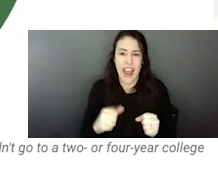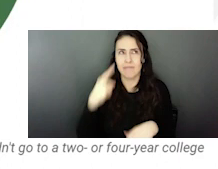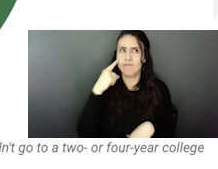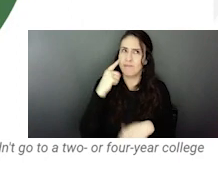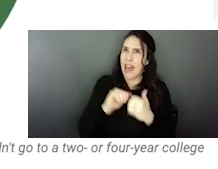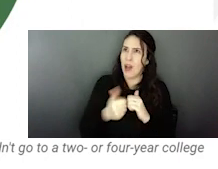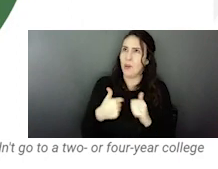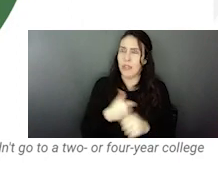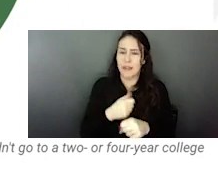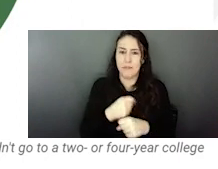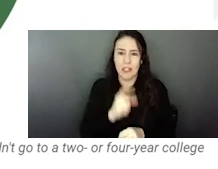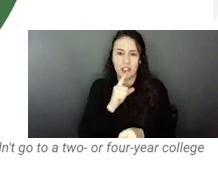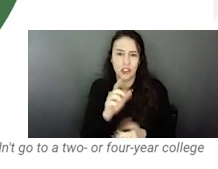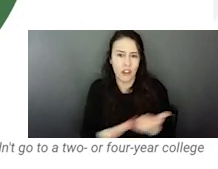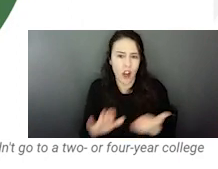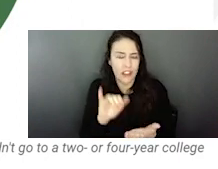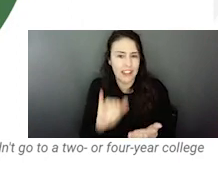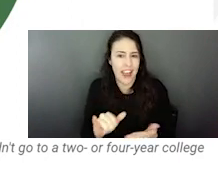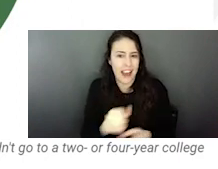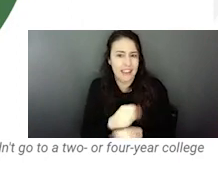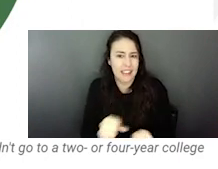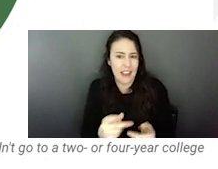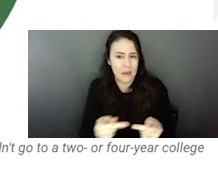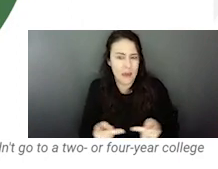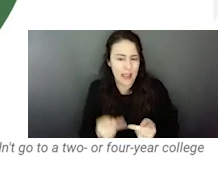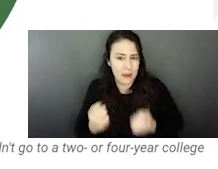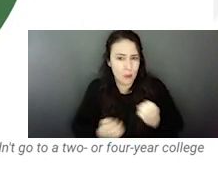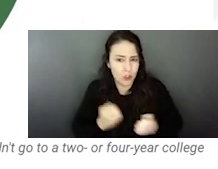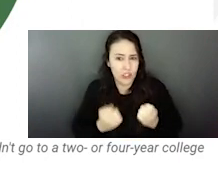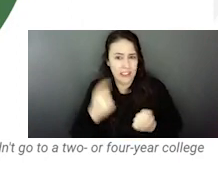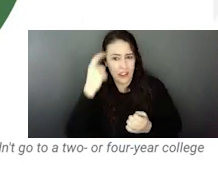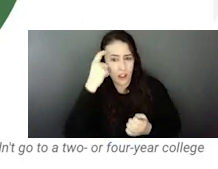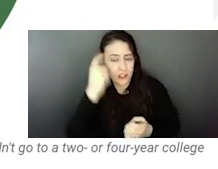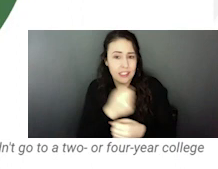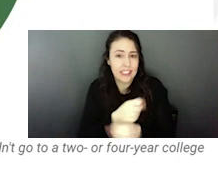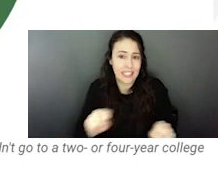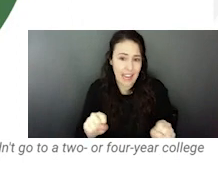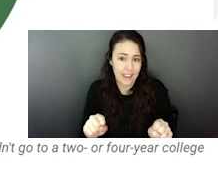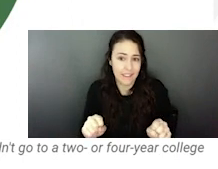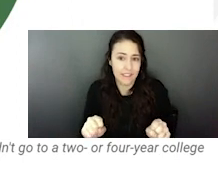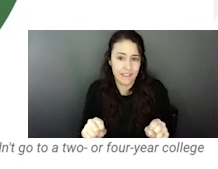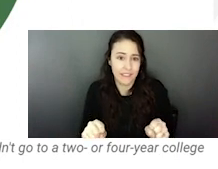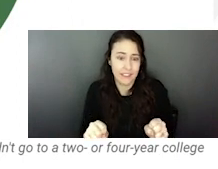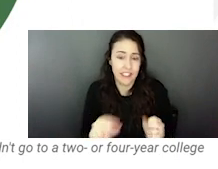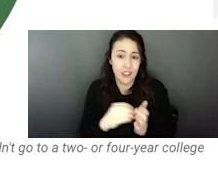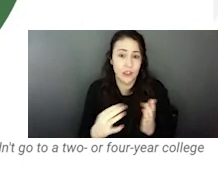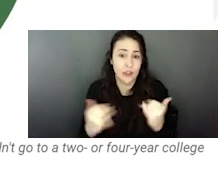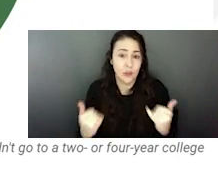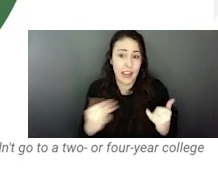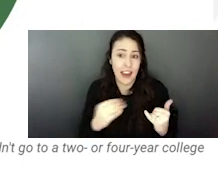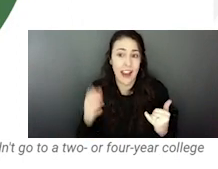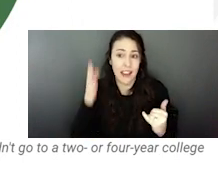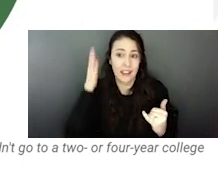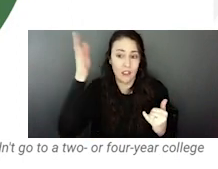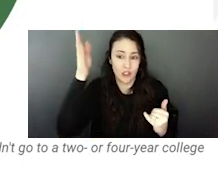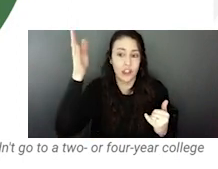place where students can feel psychologically and emotionally safe? The students of today and of the future are telling us they're not willing